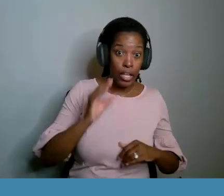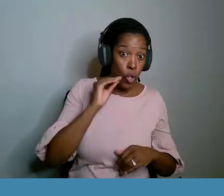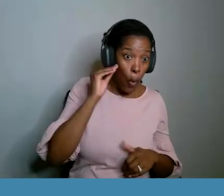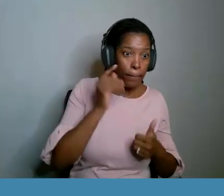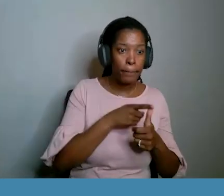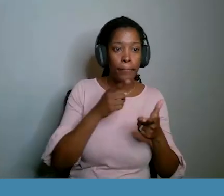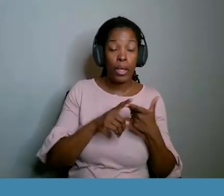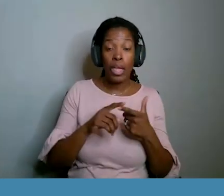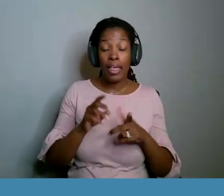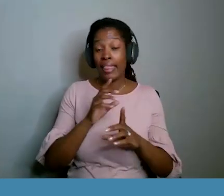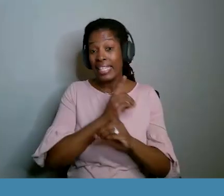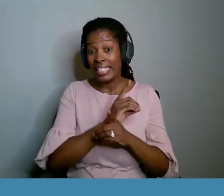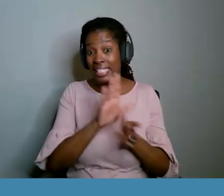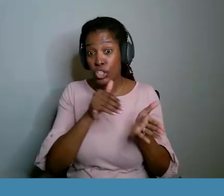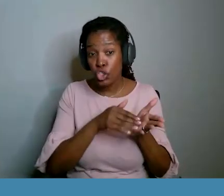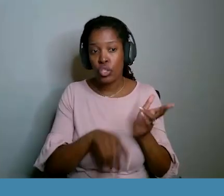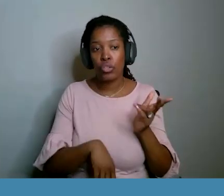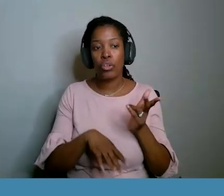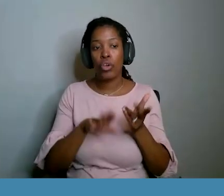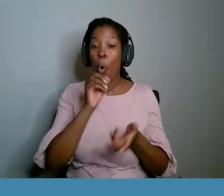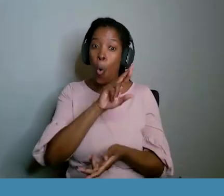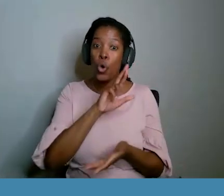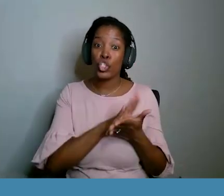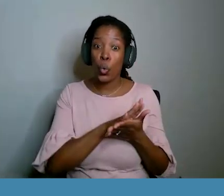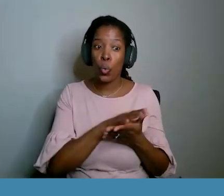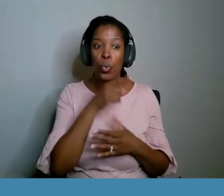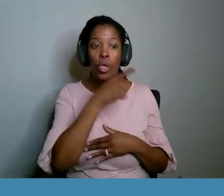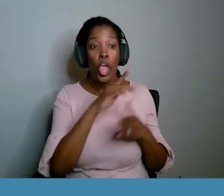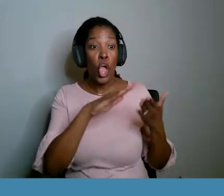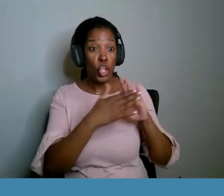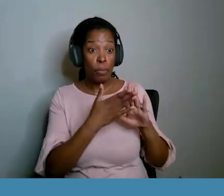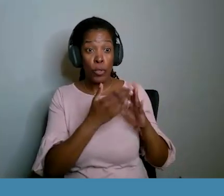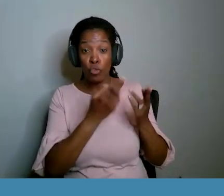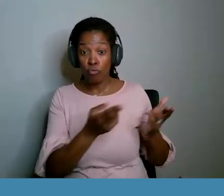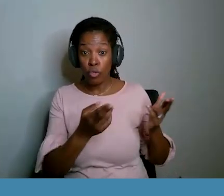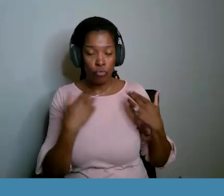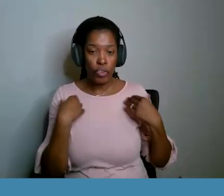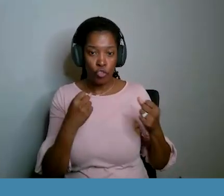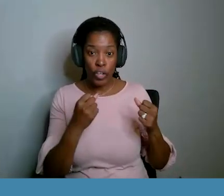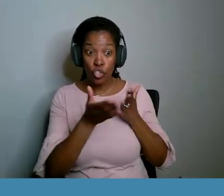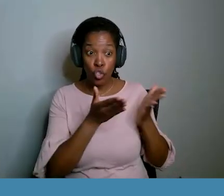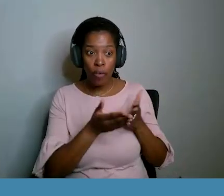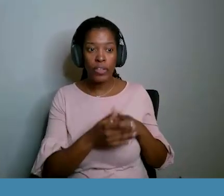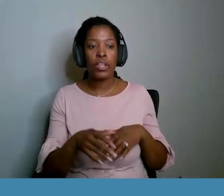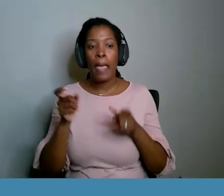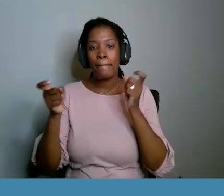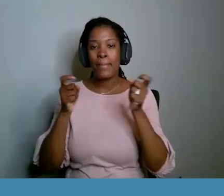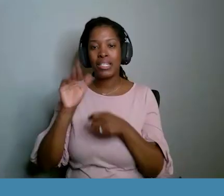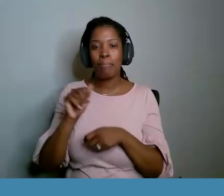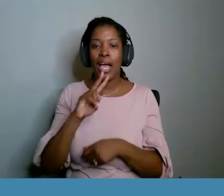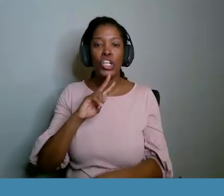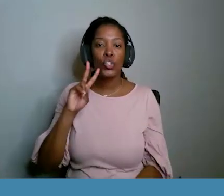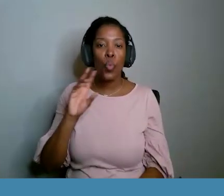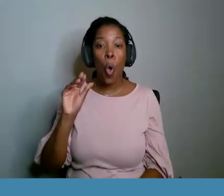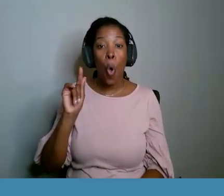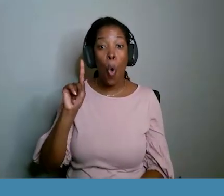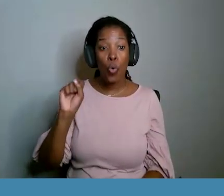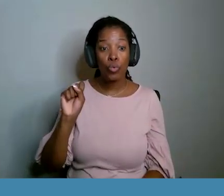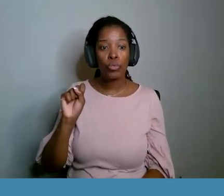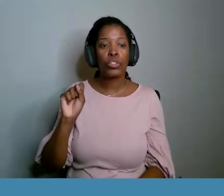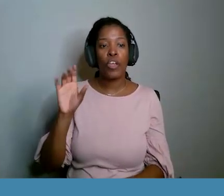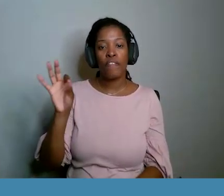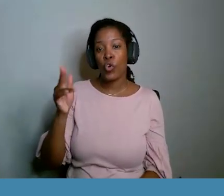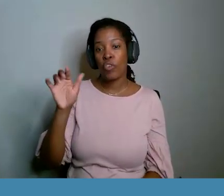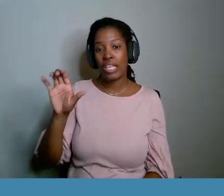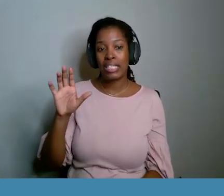community restoration services are managed by Twin Oaks Forensic Outpatient Services. But on the other hand, when